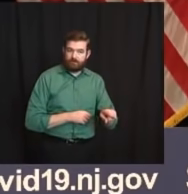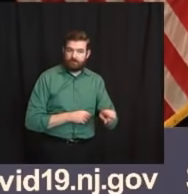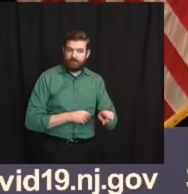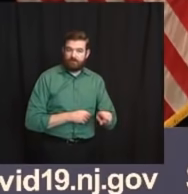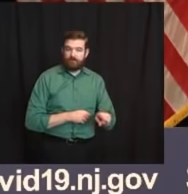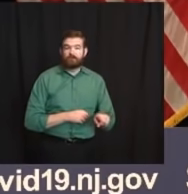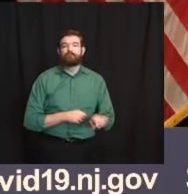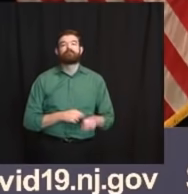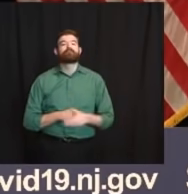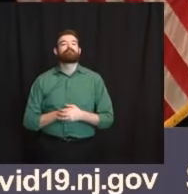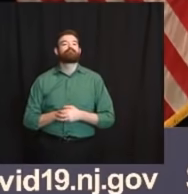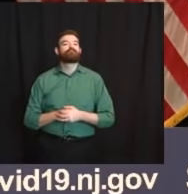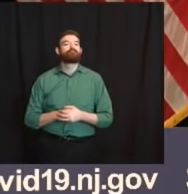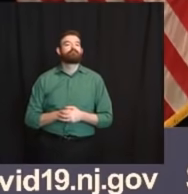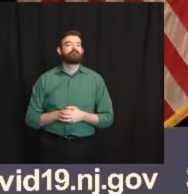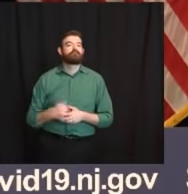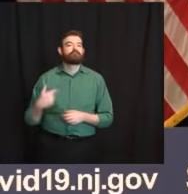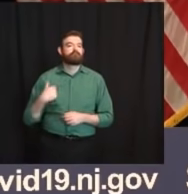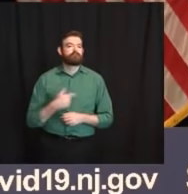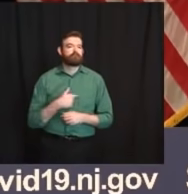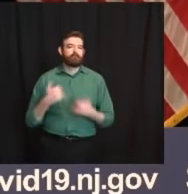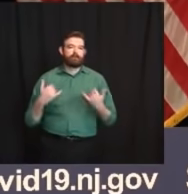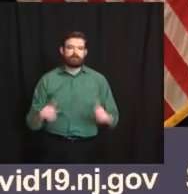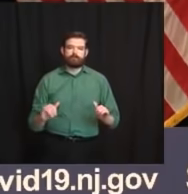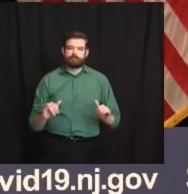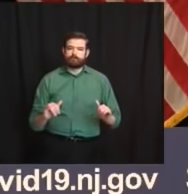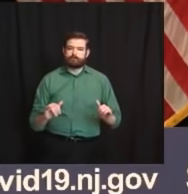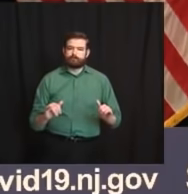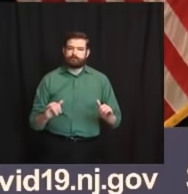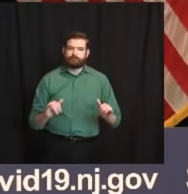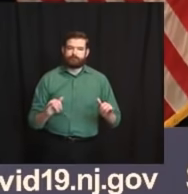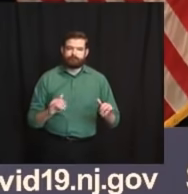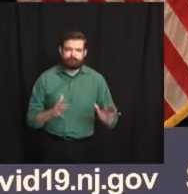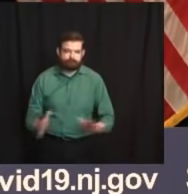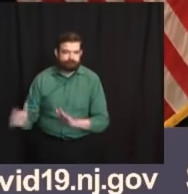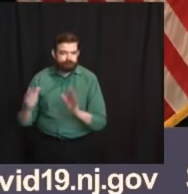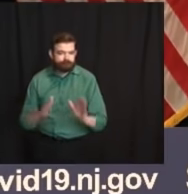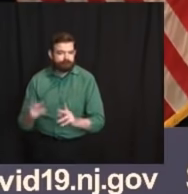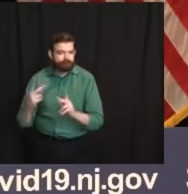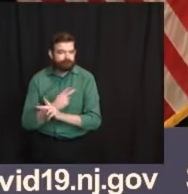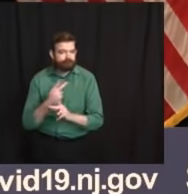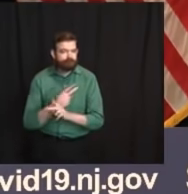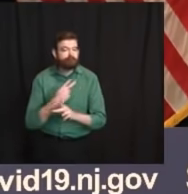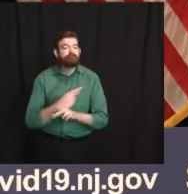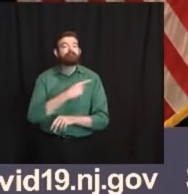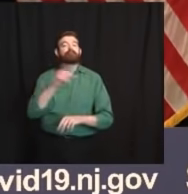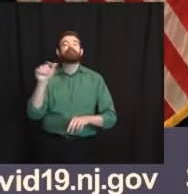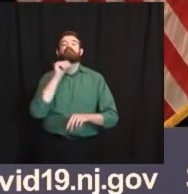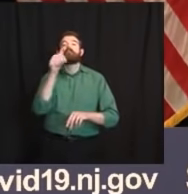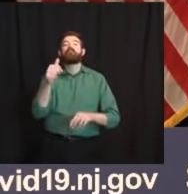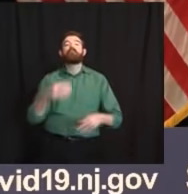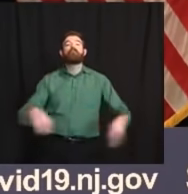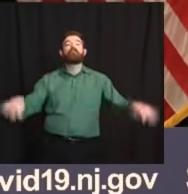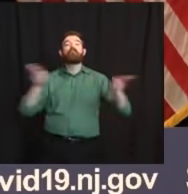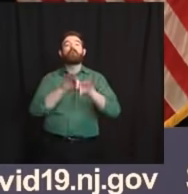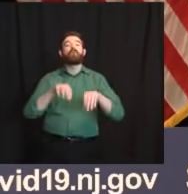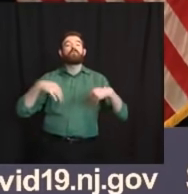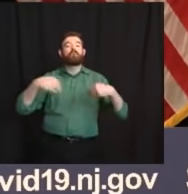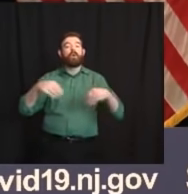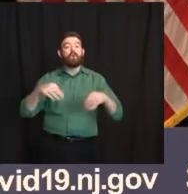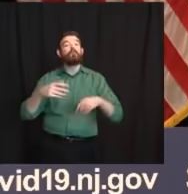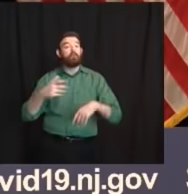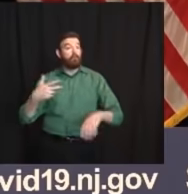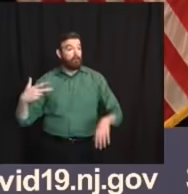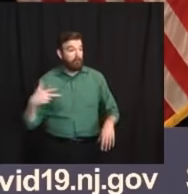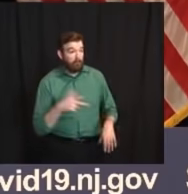game what to do with non-essential retail. We just can't yet get there. Indoors, now admittedly, indoors when you're